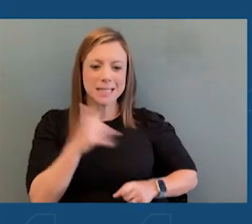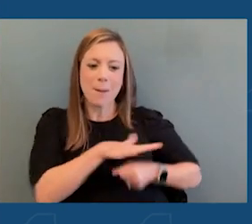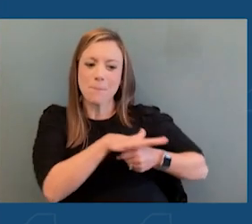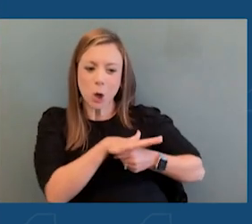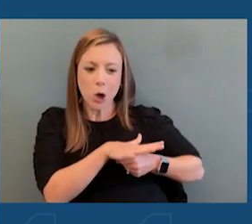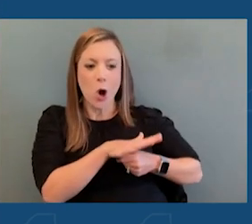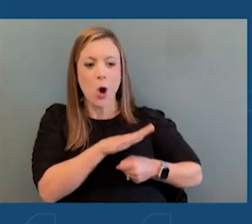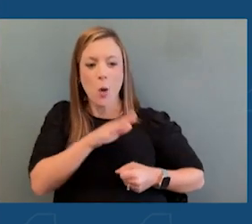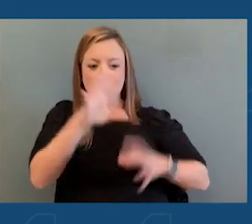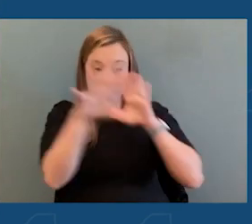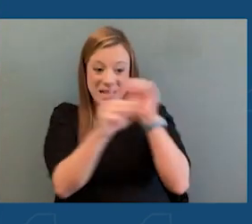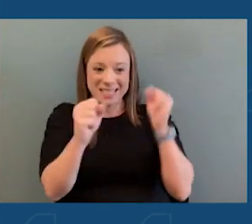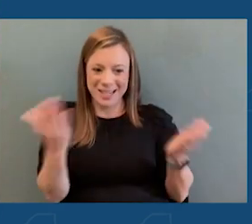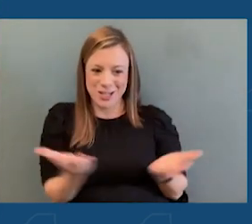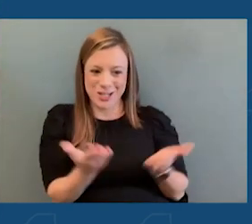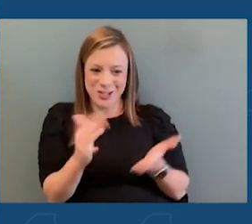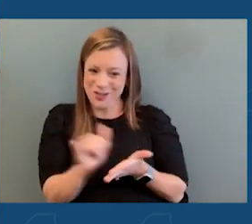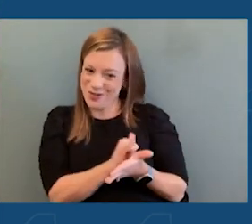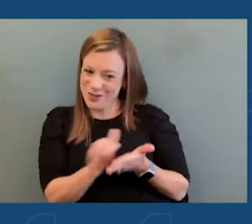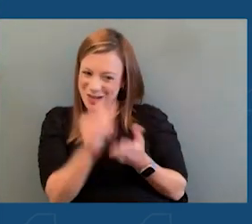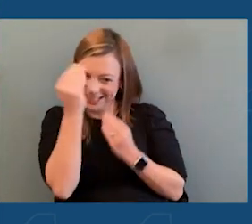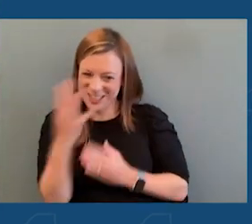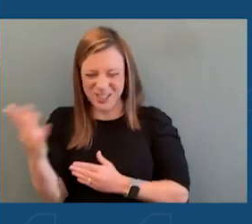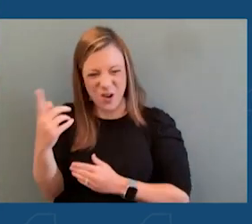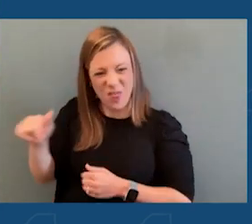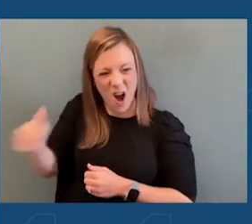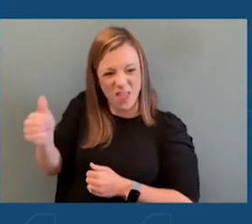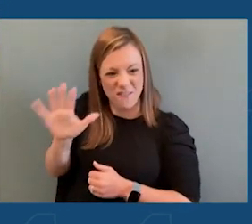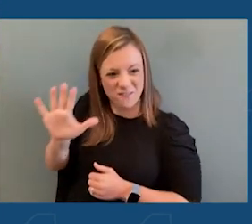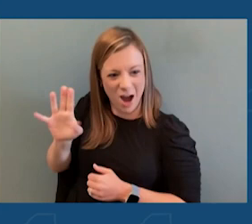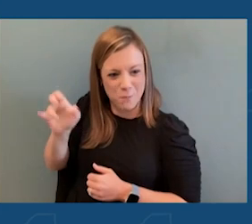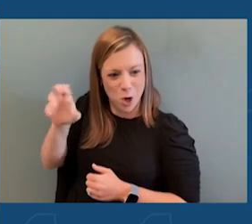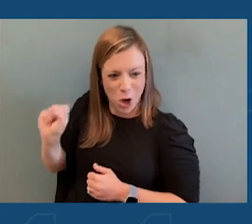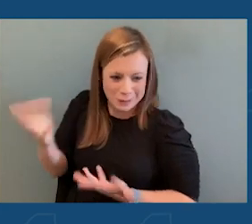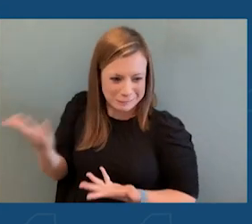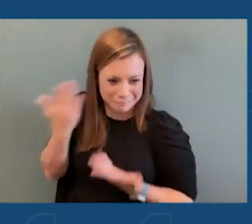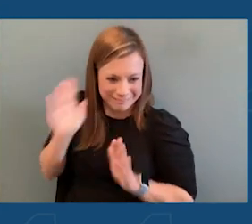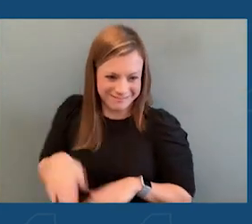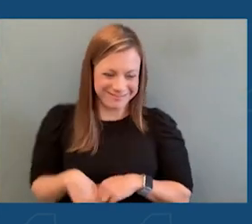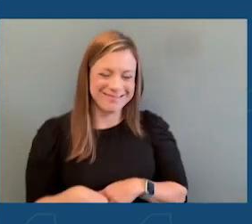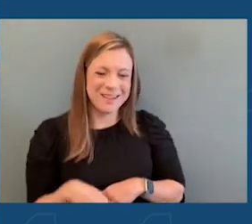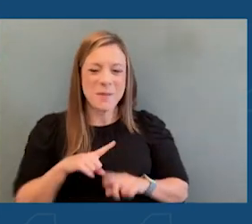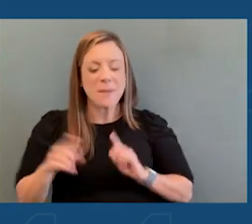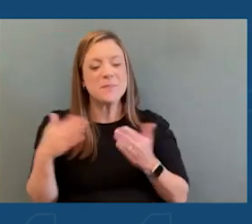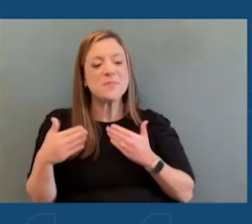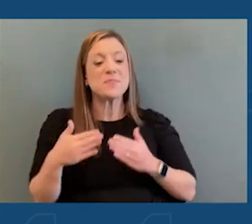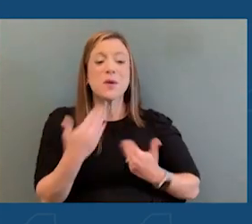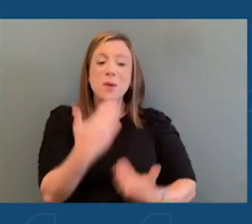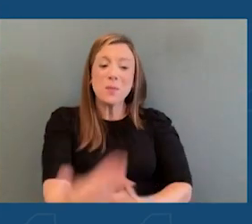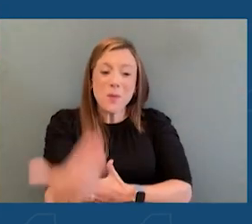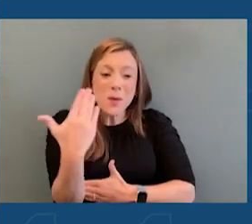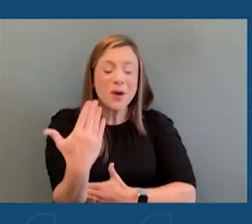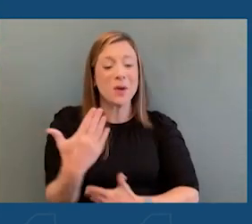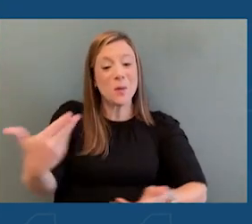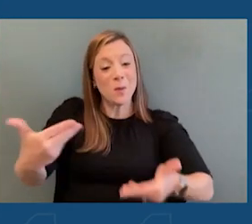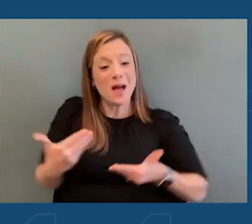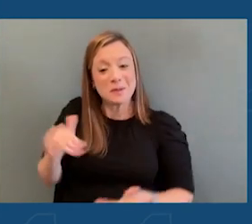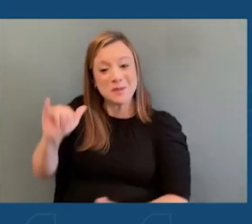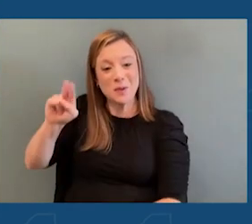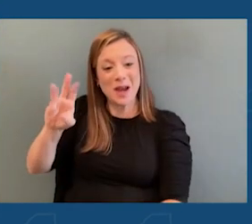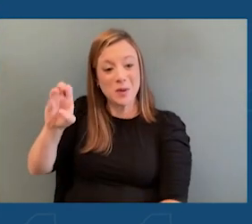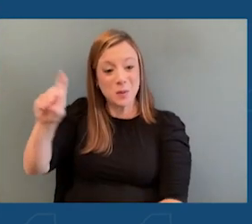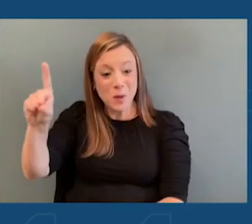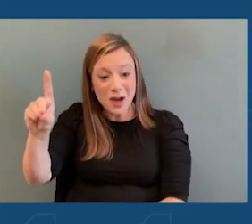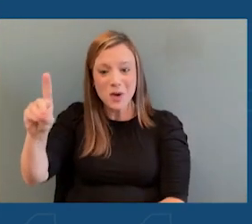our colleagues know. Good morning, everybody. Welcome to Inwood, welcome to Washington Heights, welcome